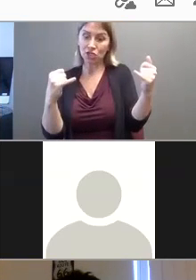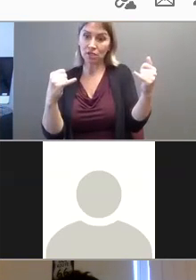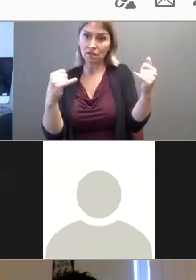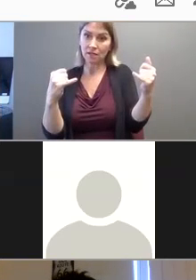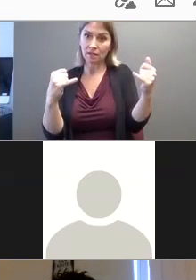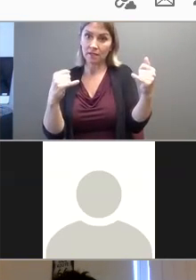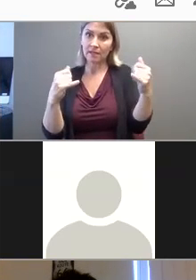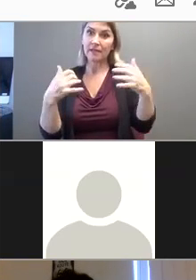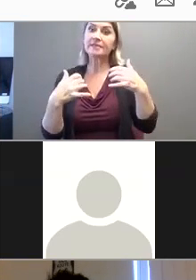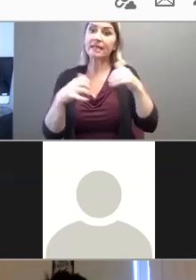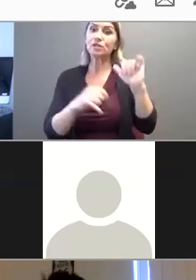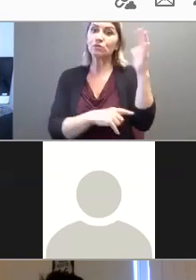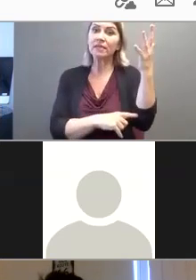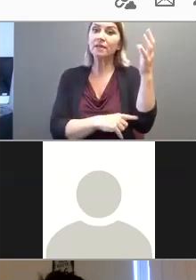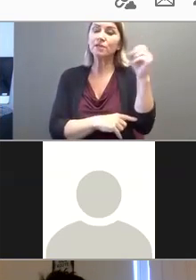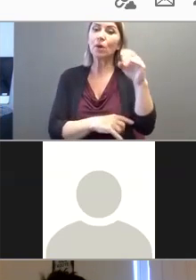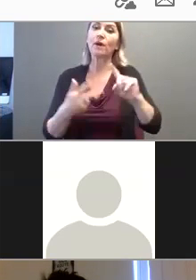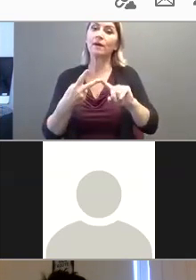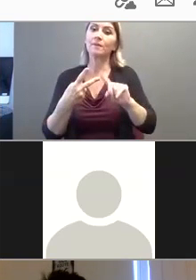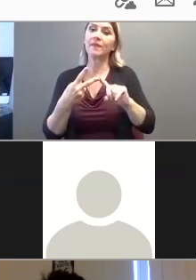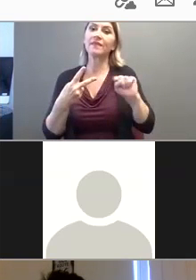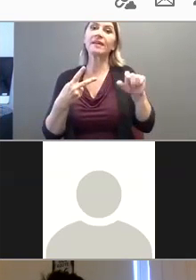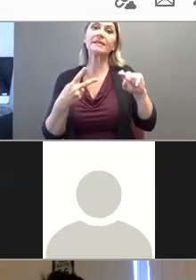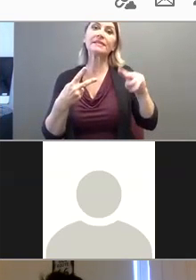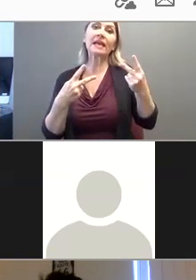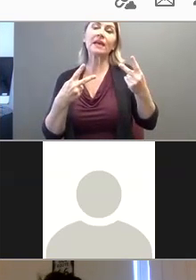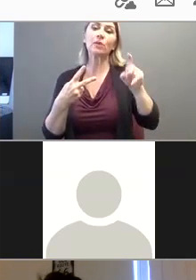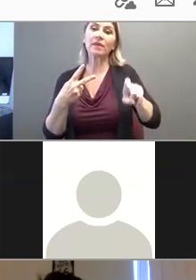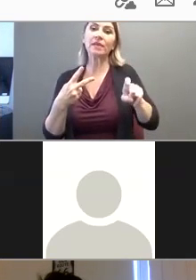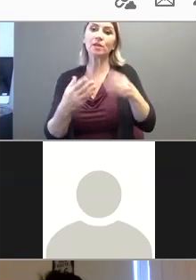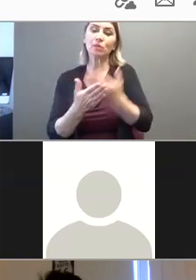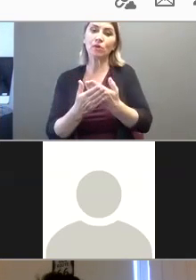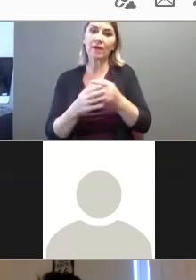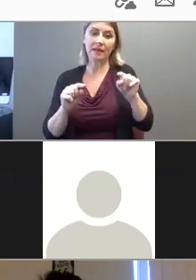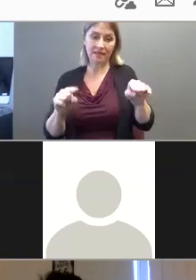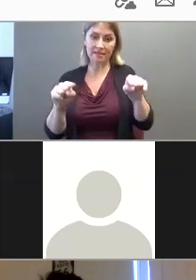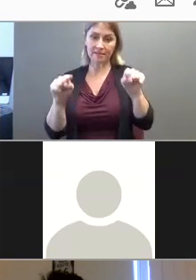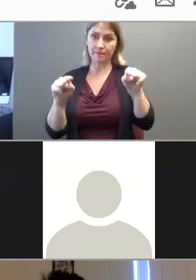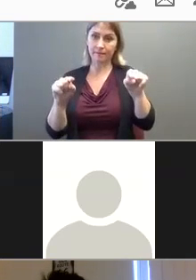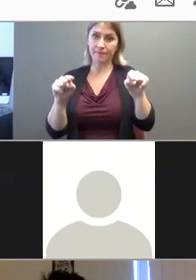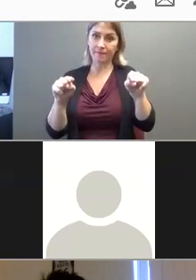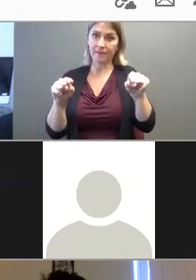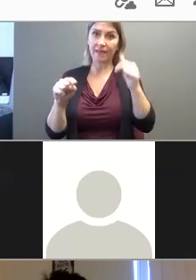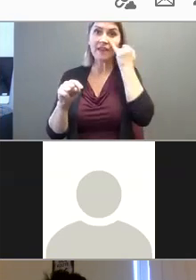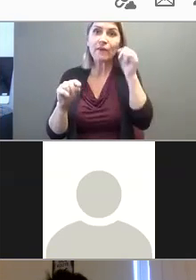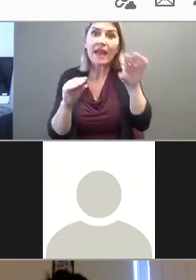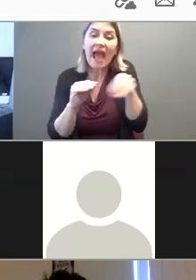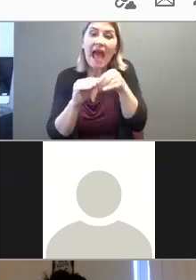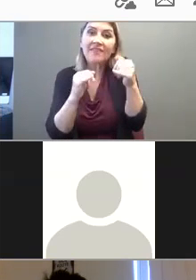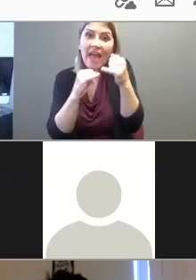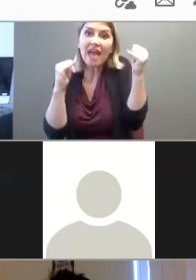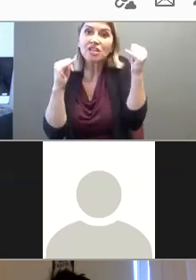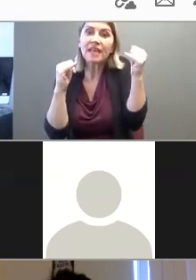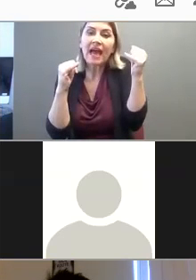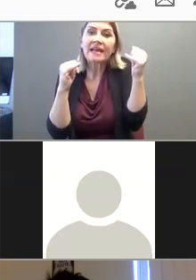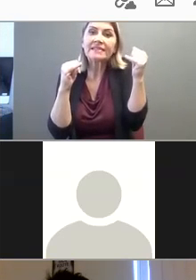tree. That is the first thing. The second thing that we need to prove here is, given these two disjoint sets, if we add the edge that has the